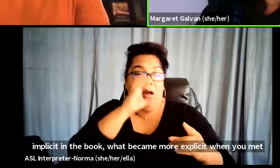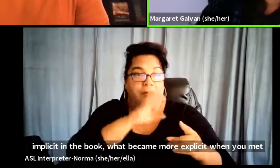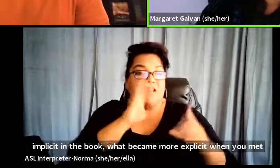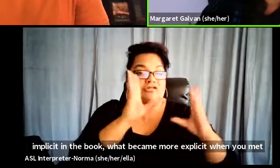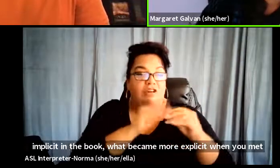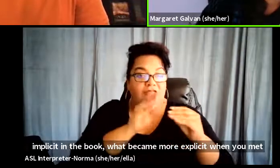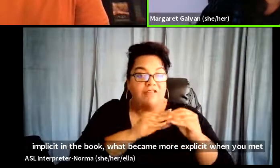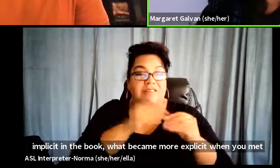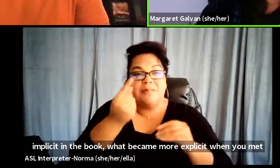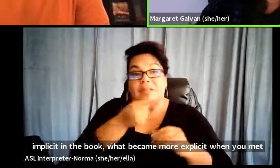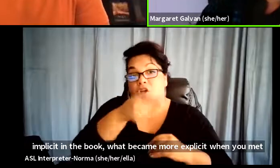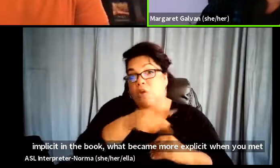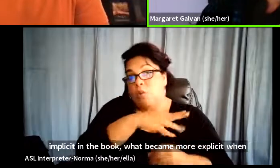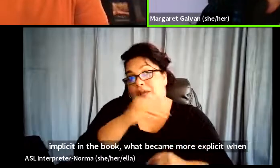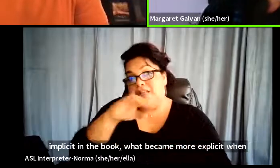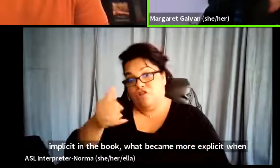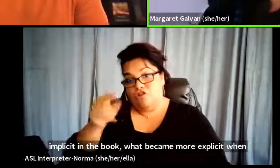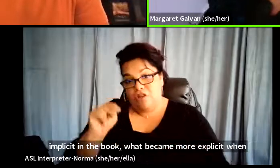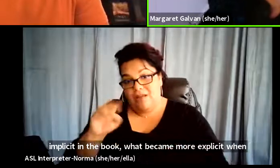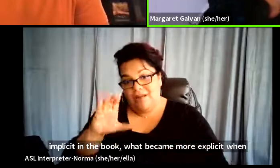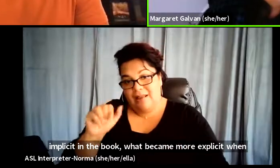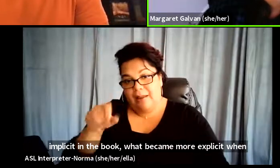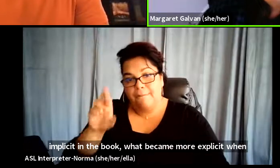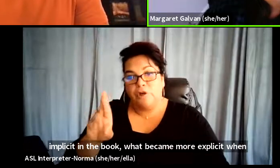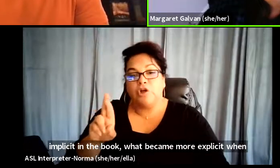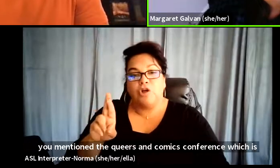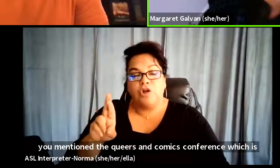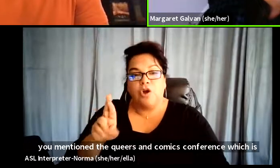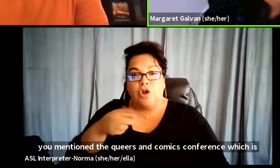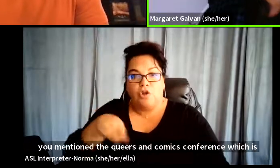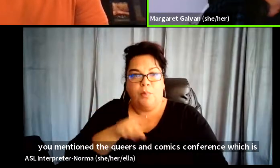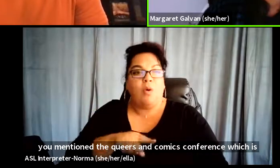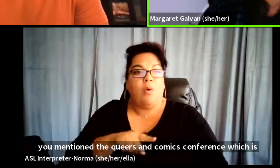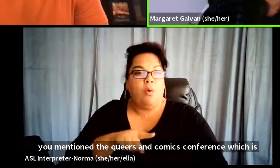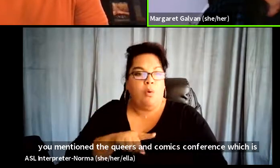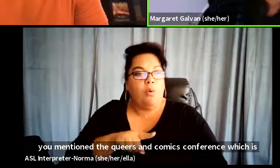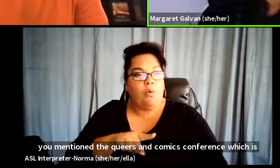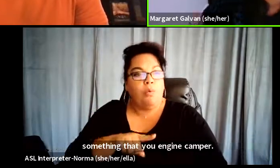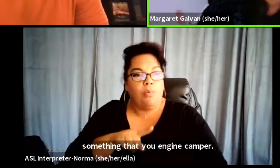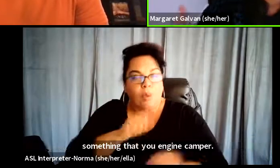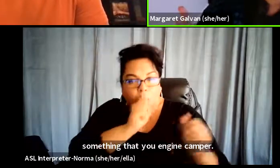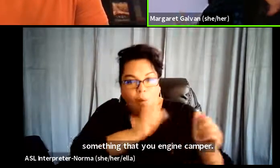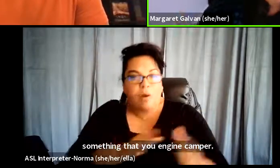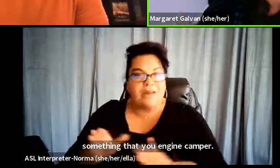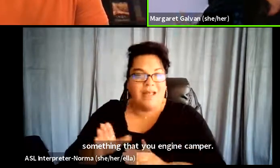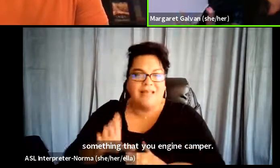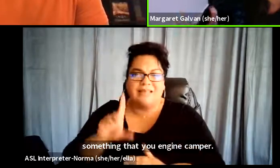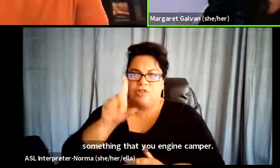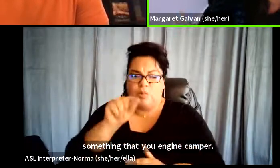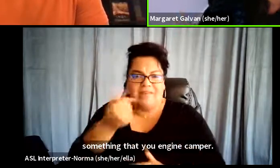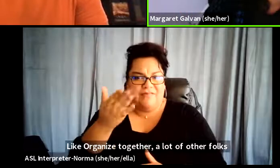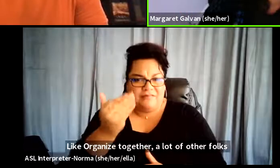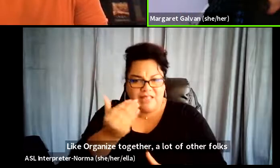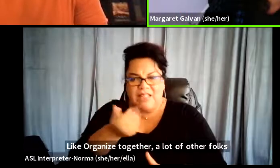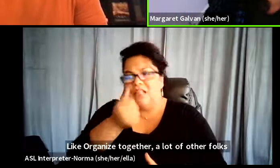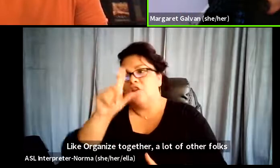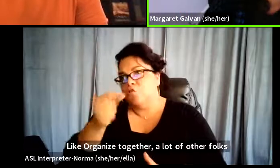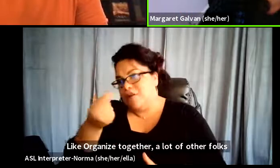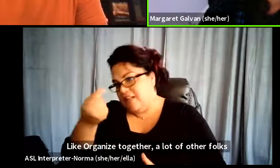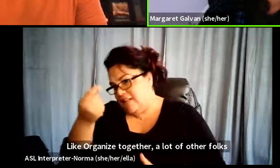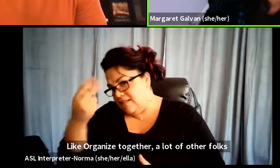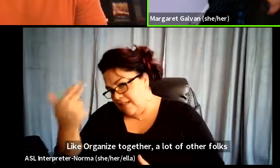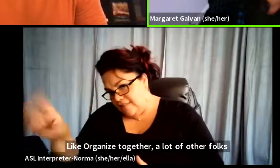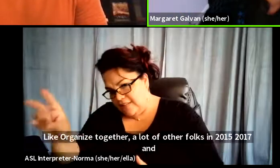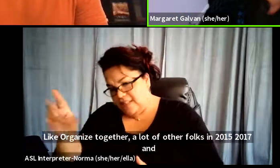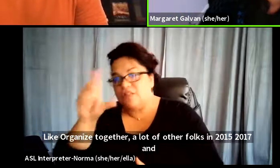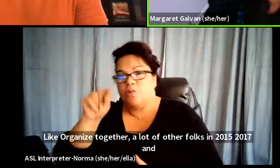you and Jen camper, uh, uh, like organized together a lot of other folks in 2015, 2017, and 2019. And